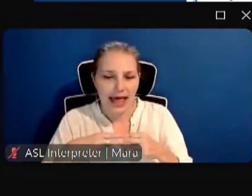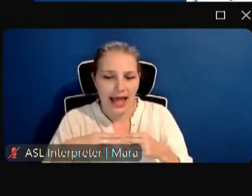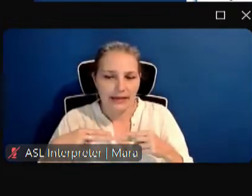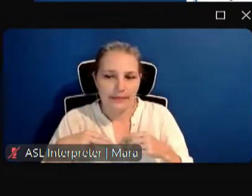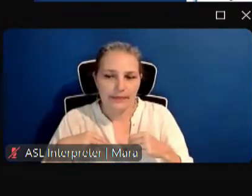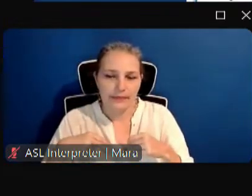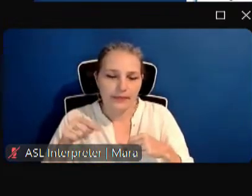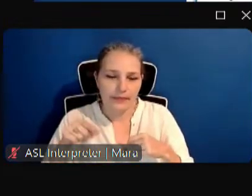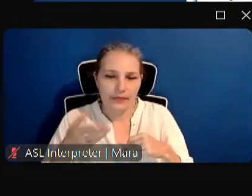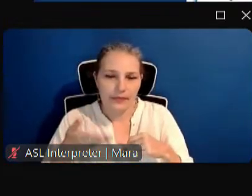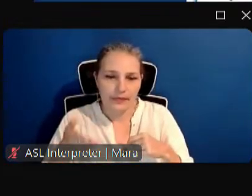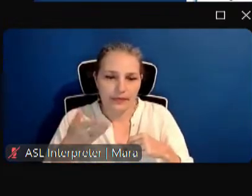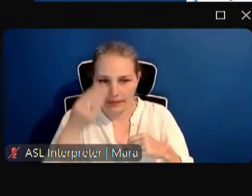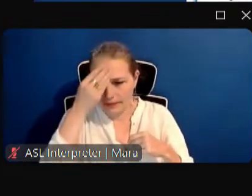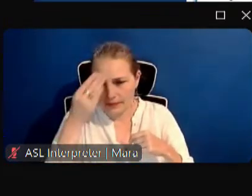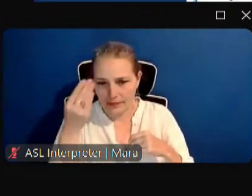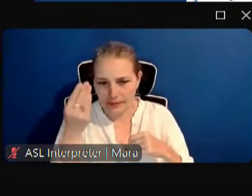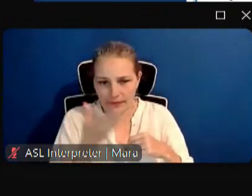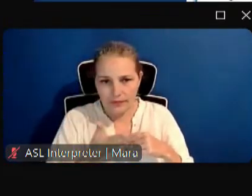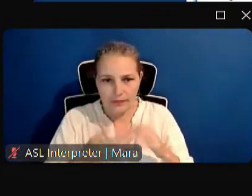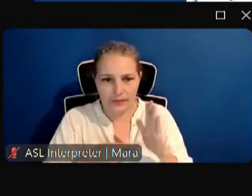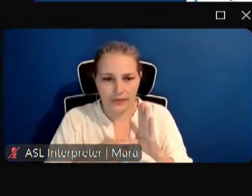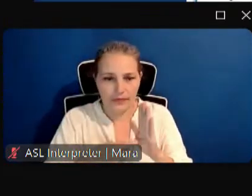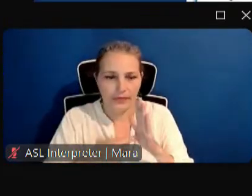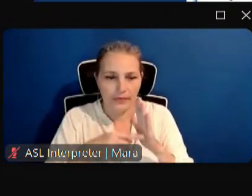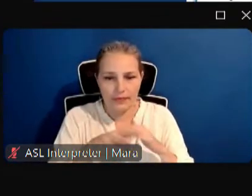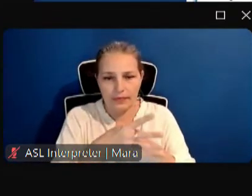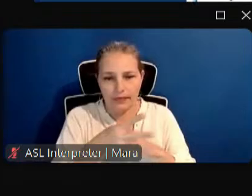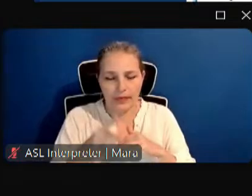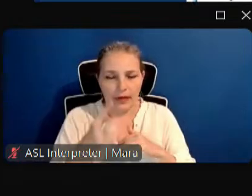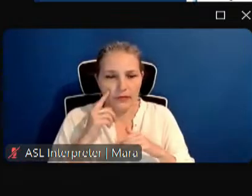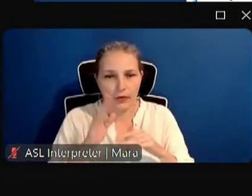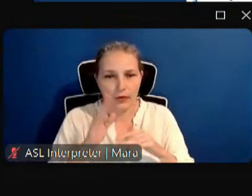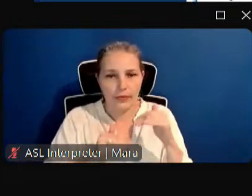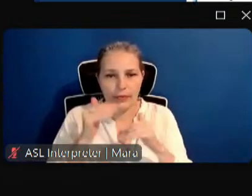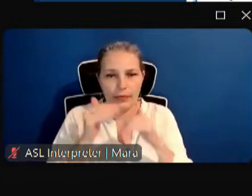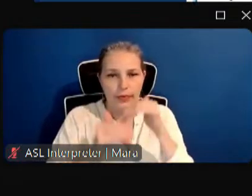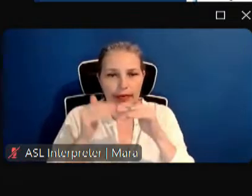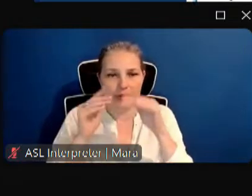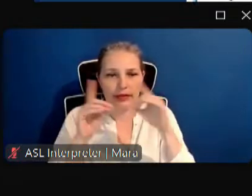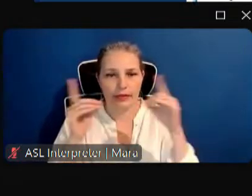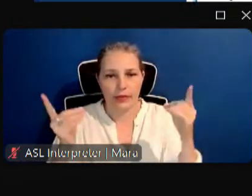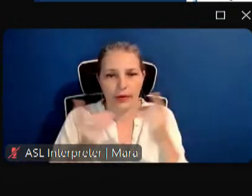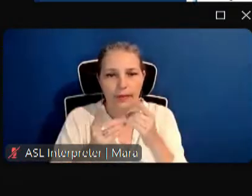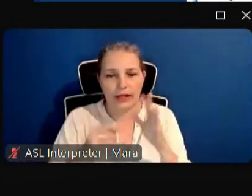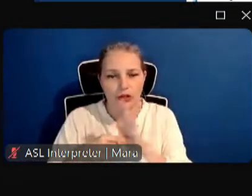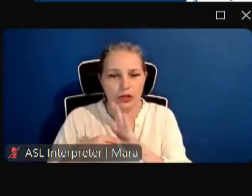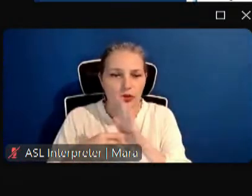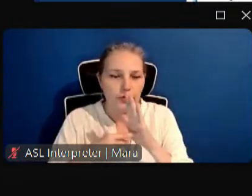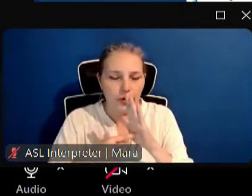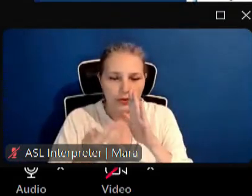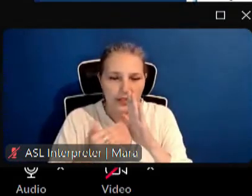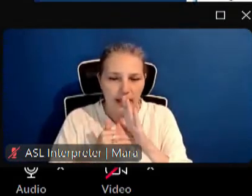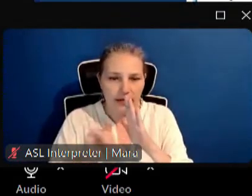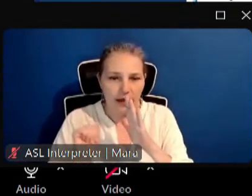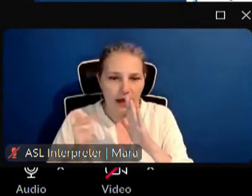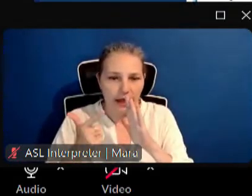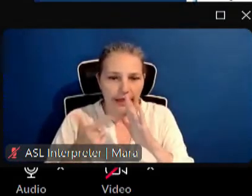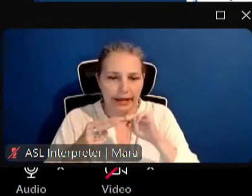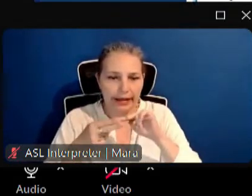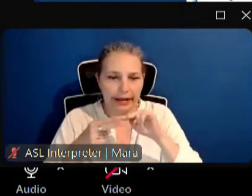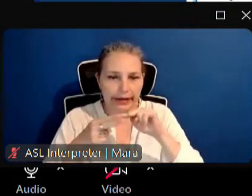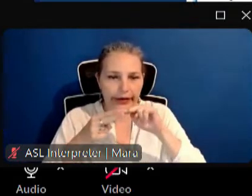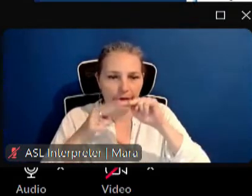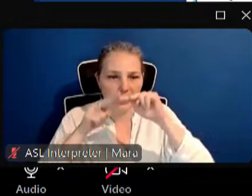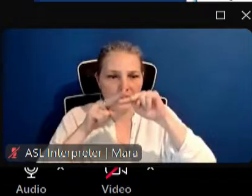So this is that information depicted graphically for the building department, showing again the increase in